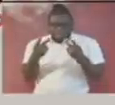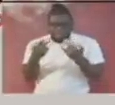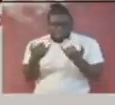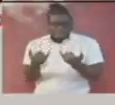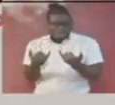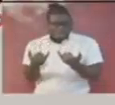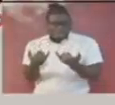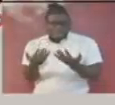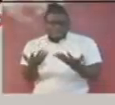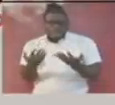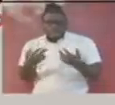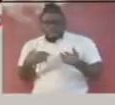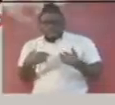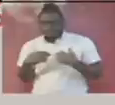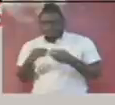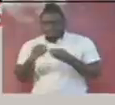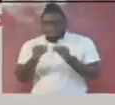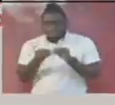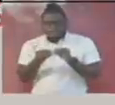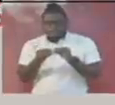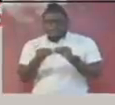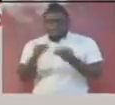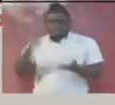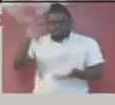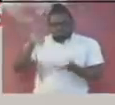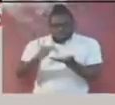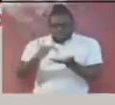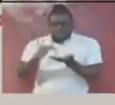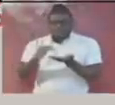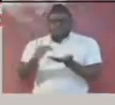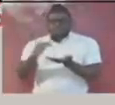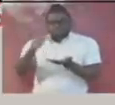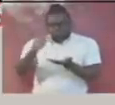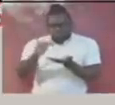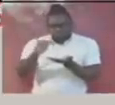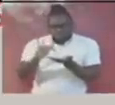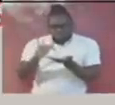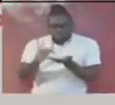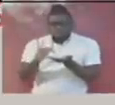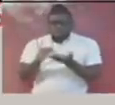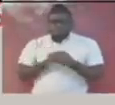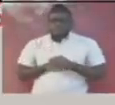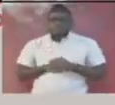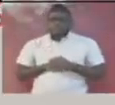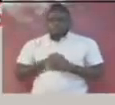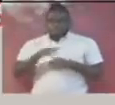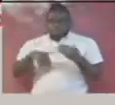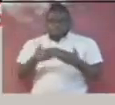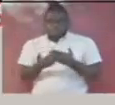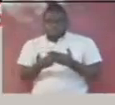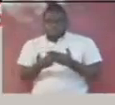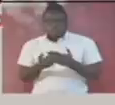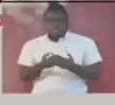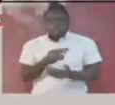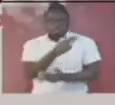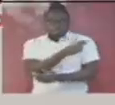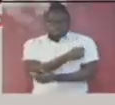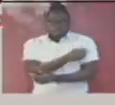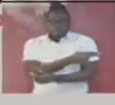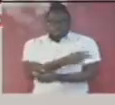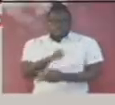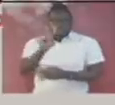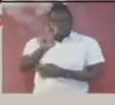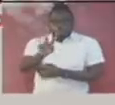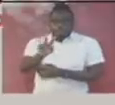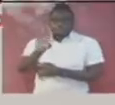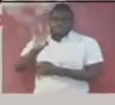substantially. Total number of patients in hospital stands at 27. Total number